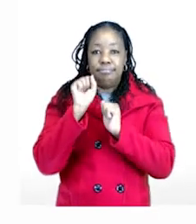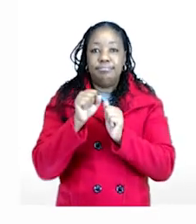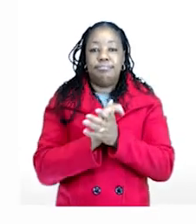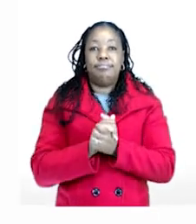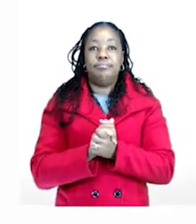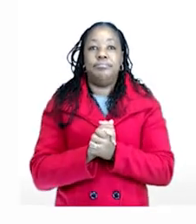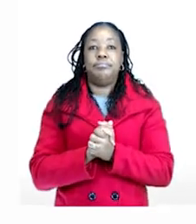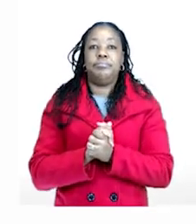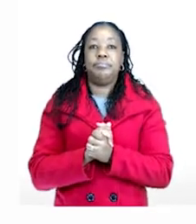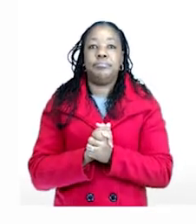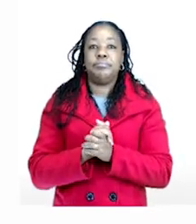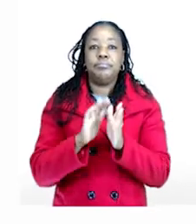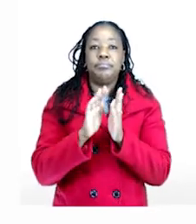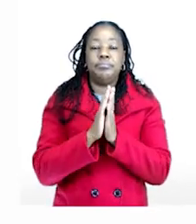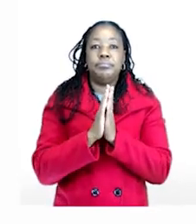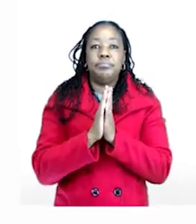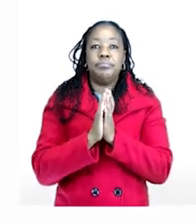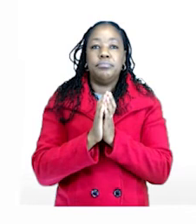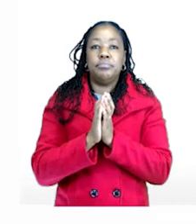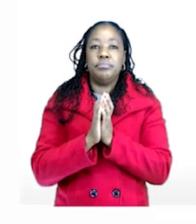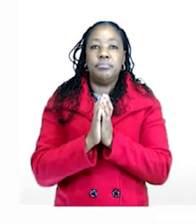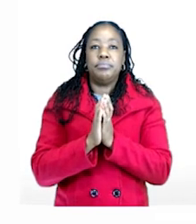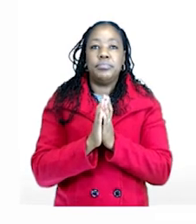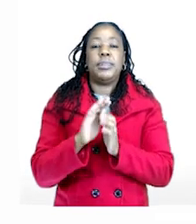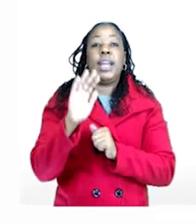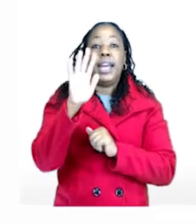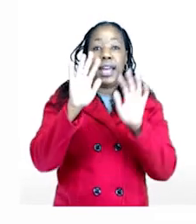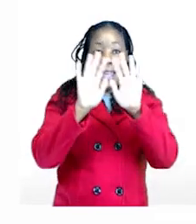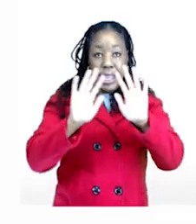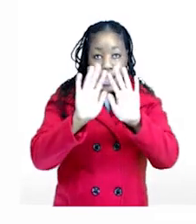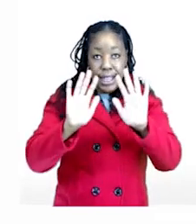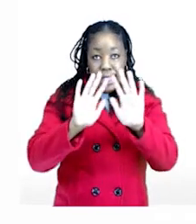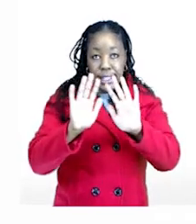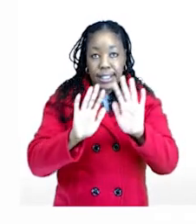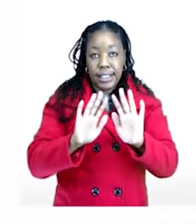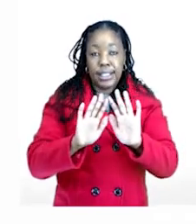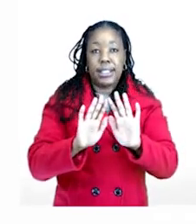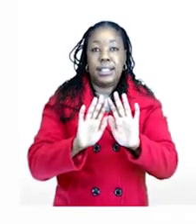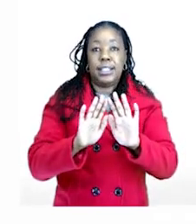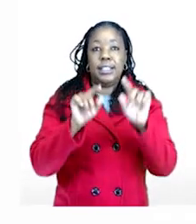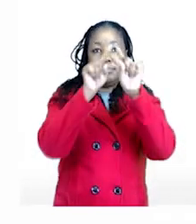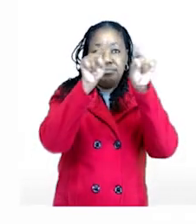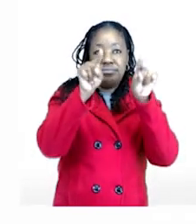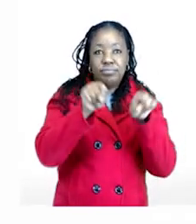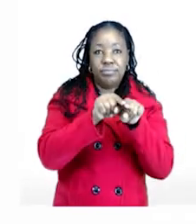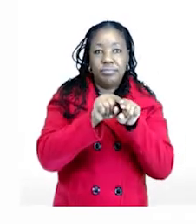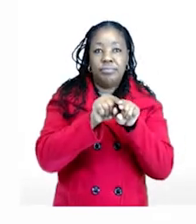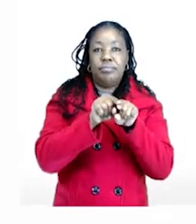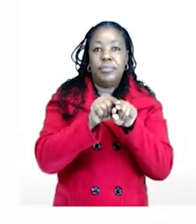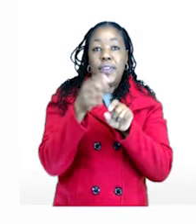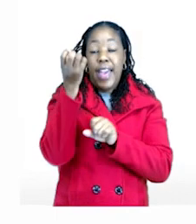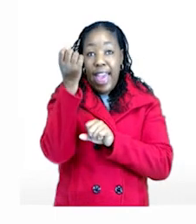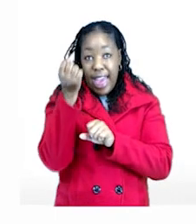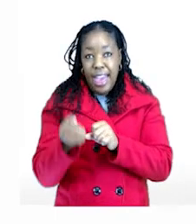page 14. It says, color the block with the most dots in the top section